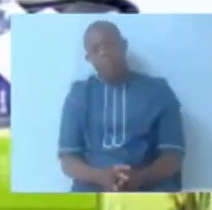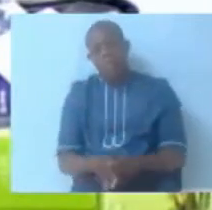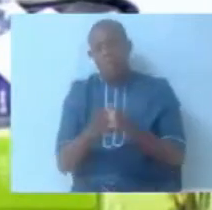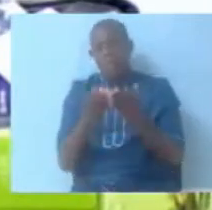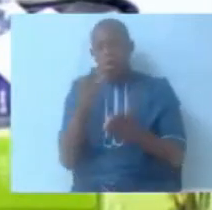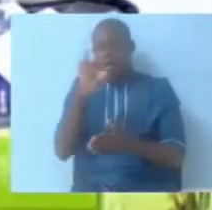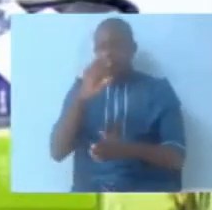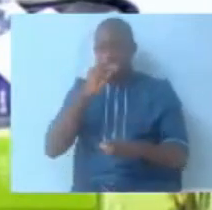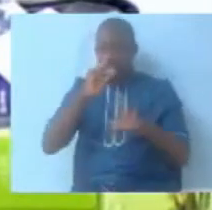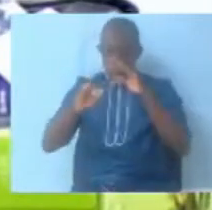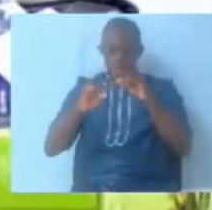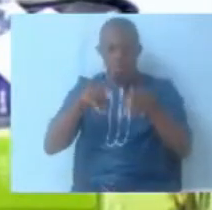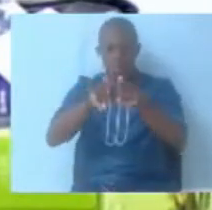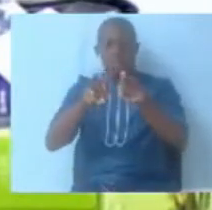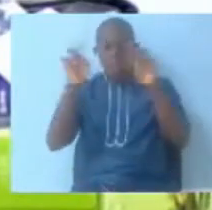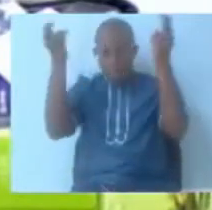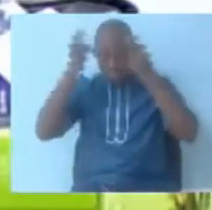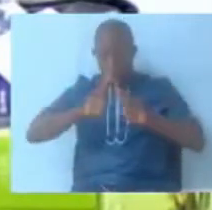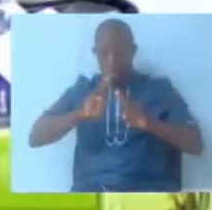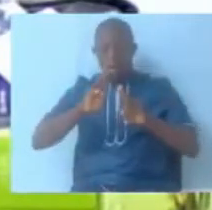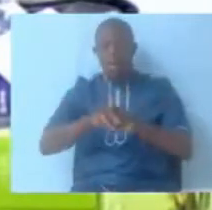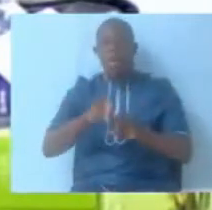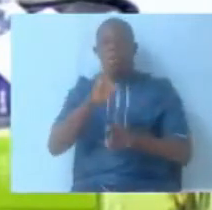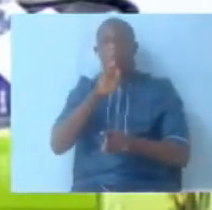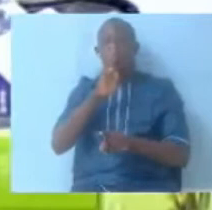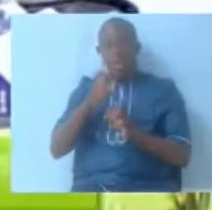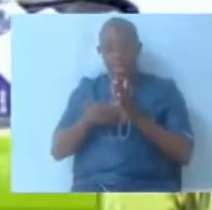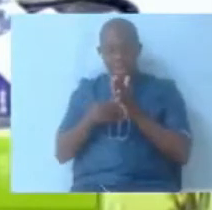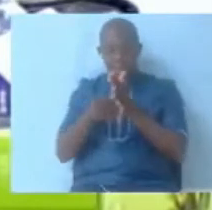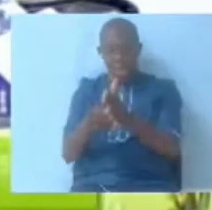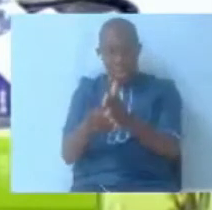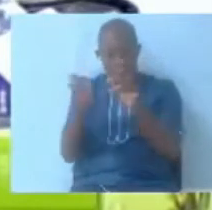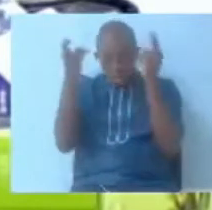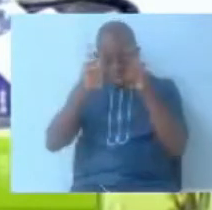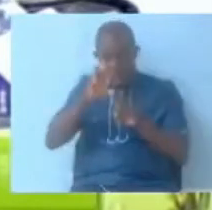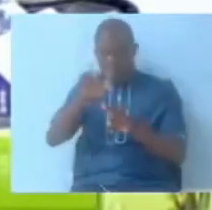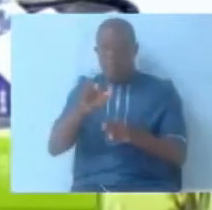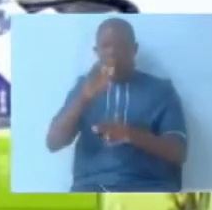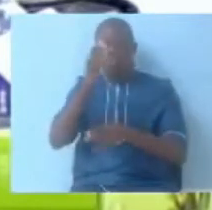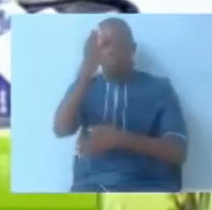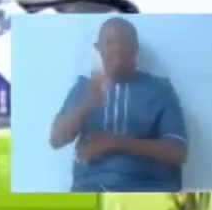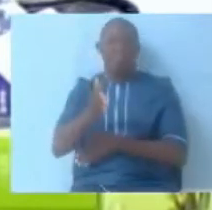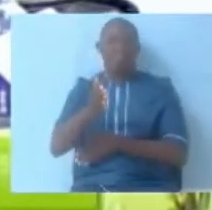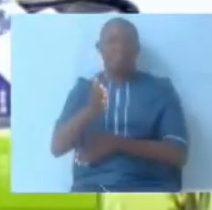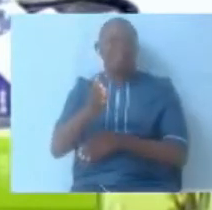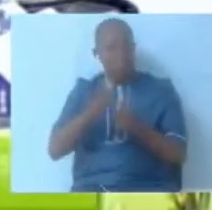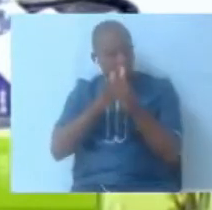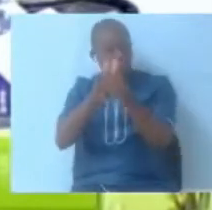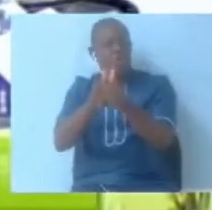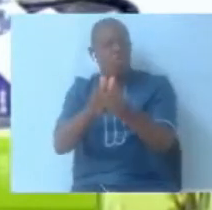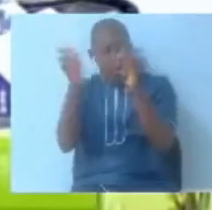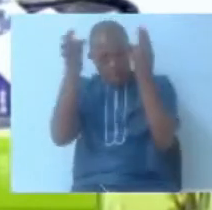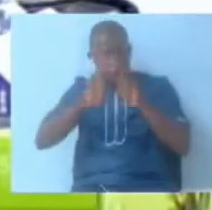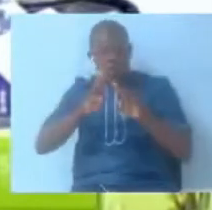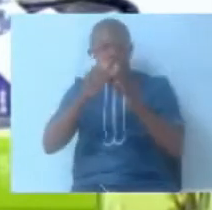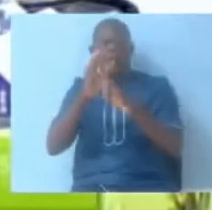speaking, Magistrate Onya was right on the law as it was. Ne biya jube woto Magistrate Onya abetilindin nenunde lua be